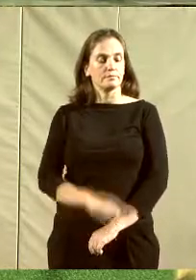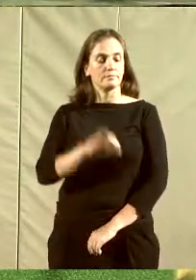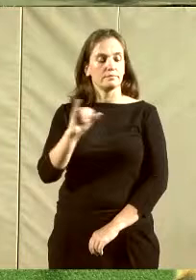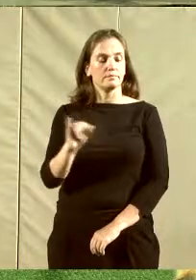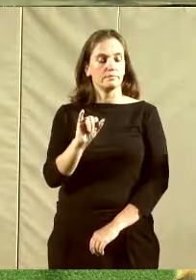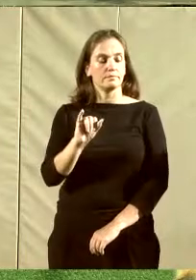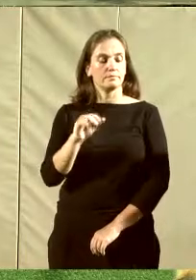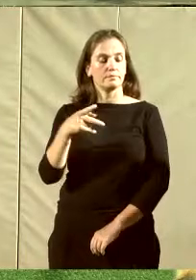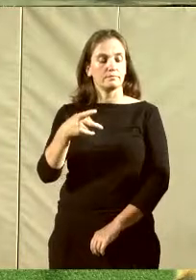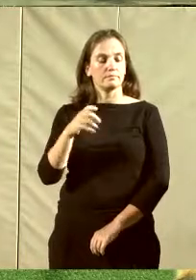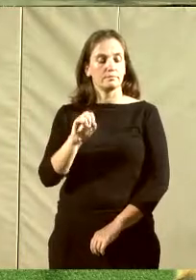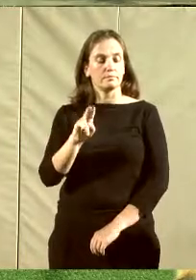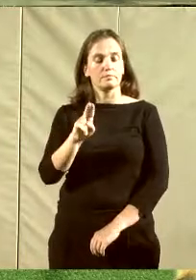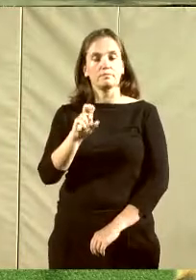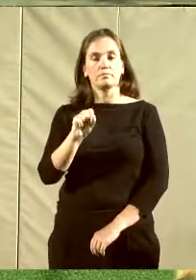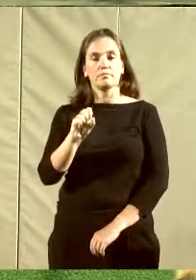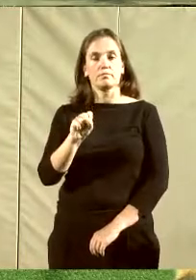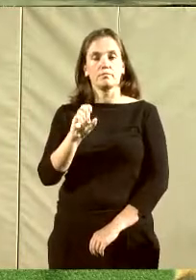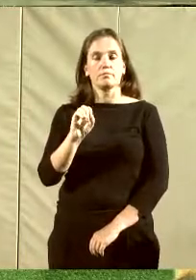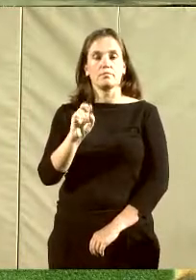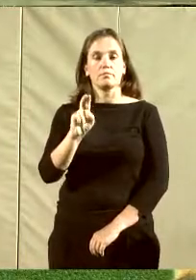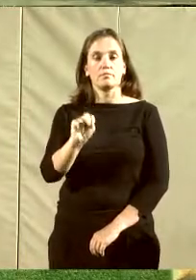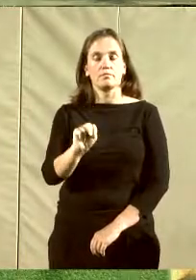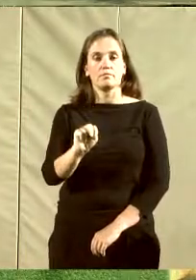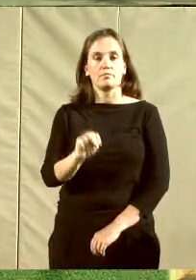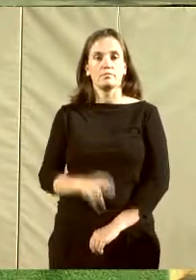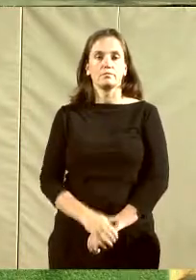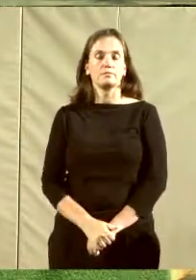Isaac Warren Poussin.